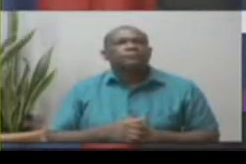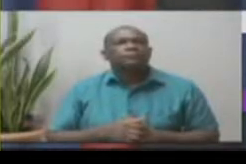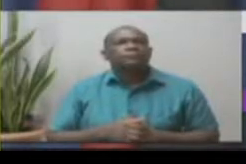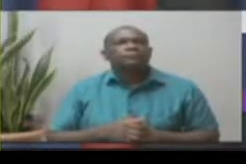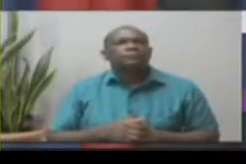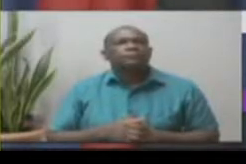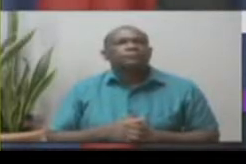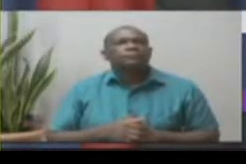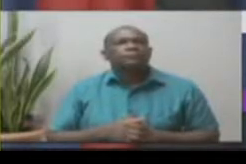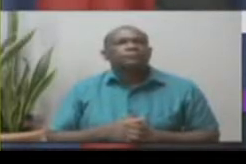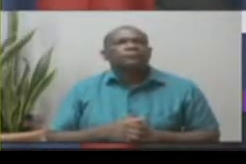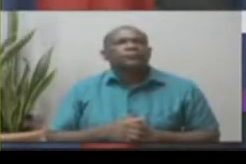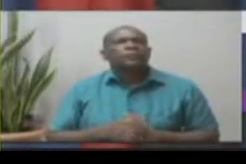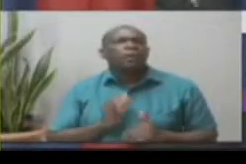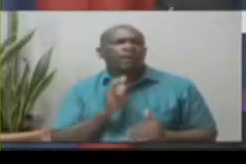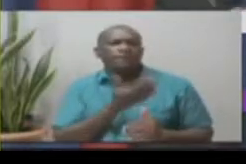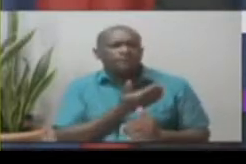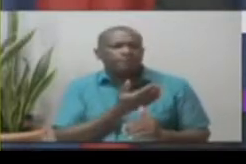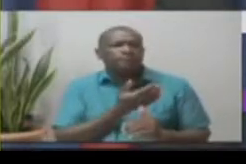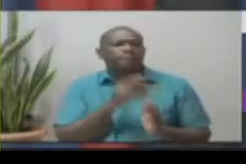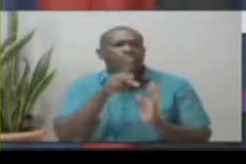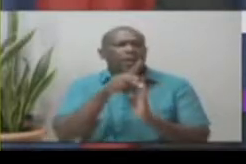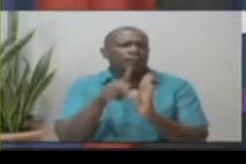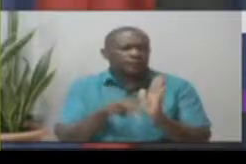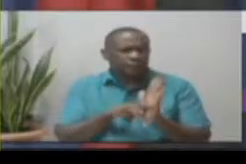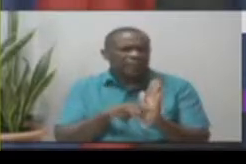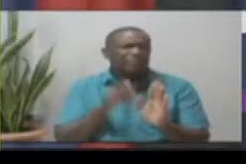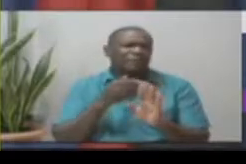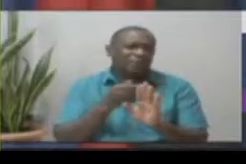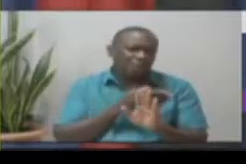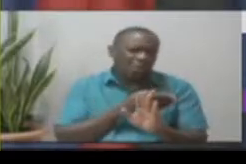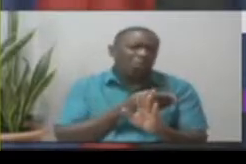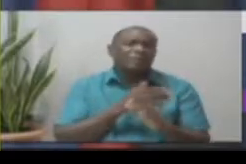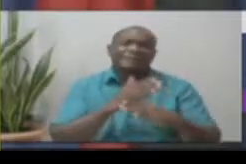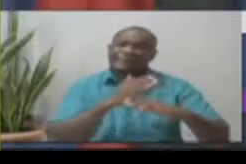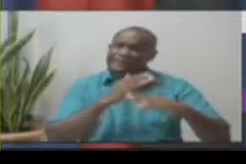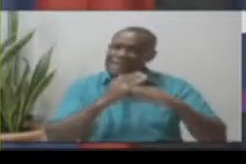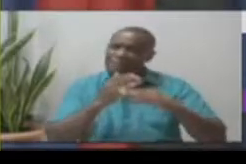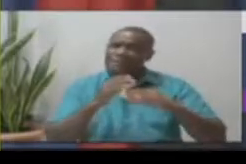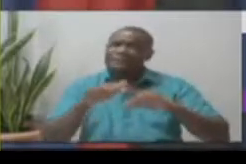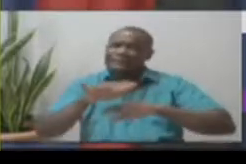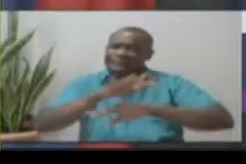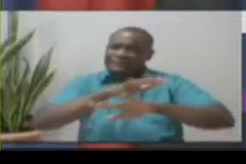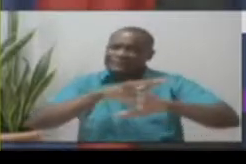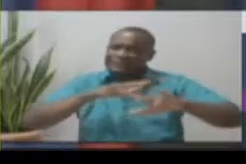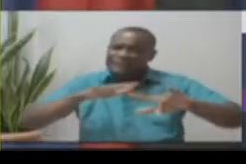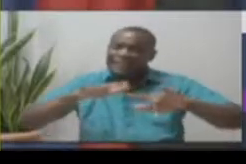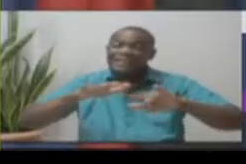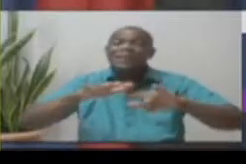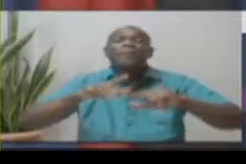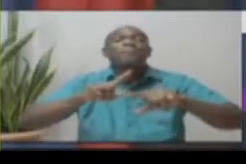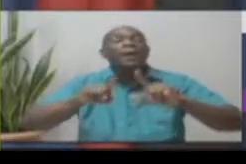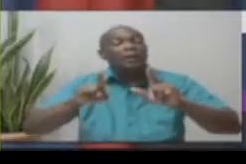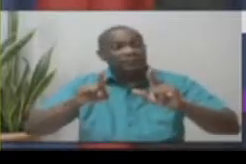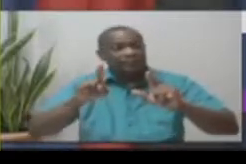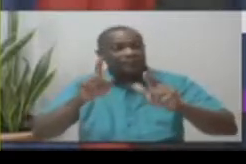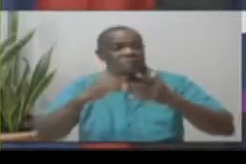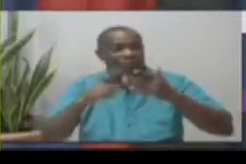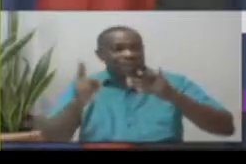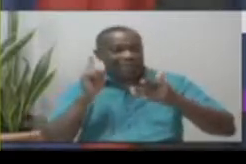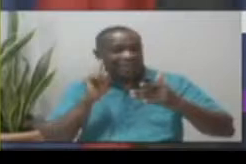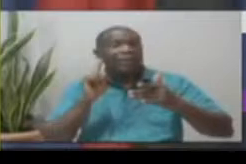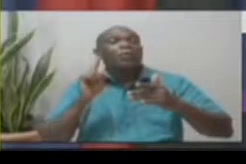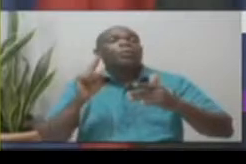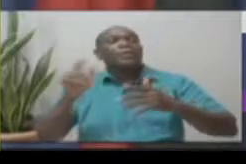others, we've brought out 45,000 people, not to congregate, but to do productive work, to